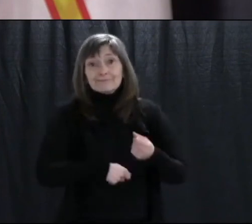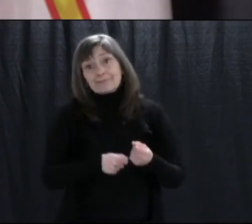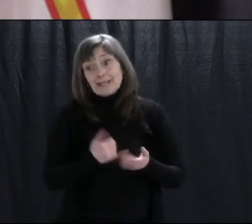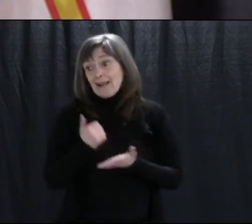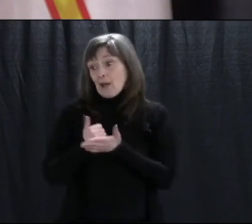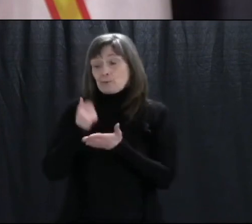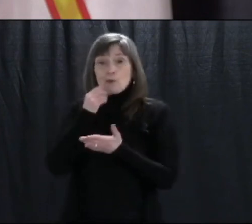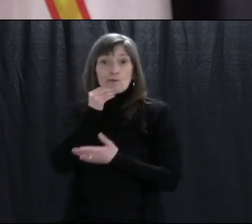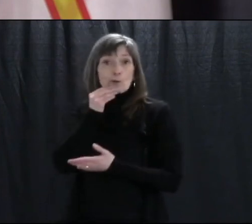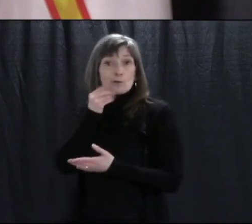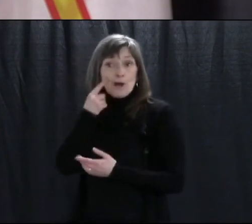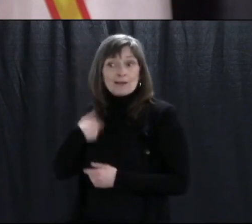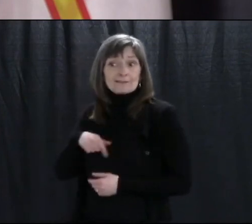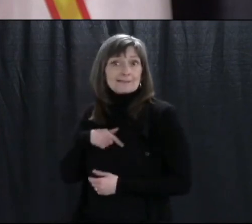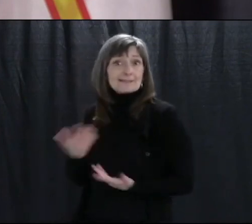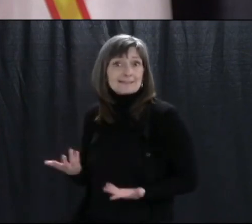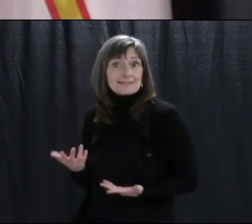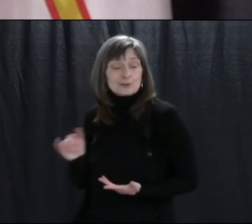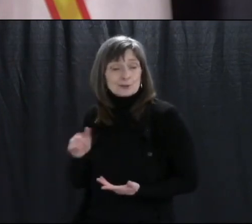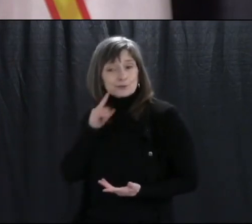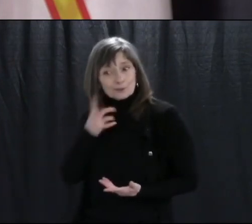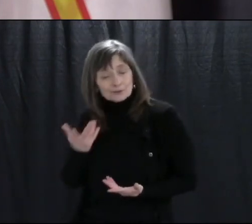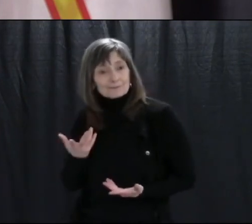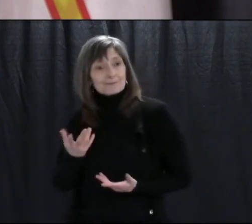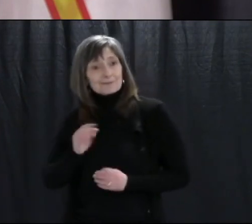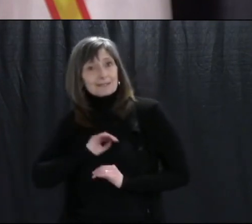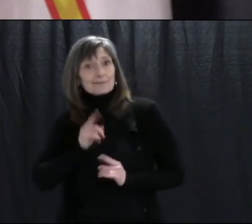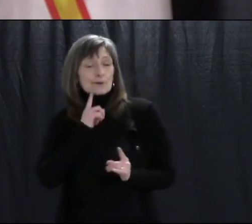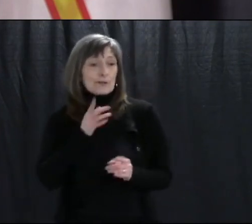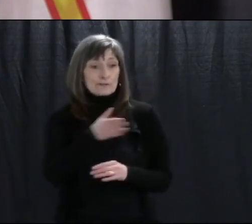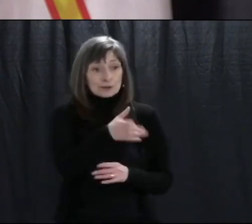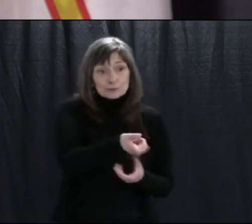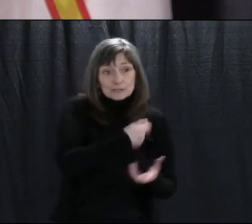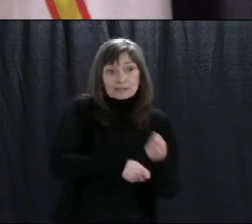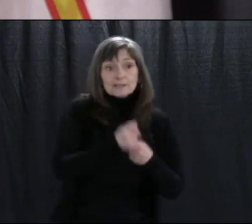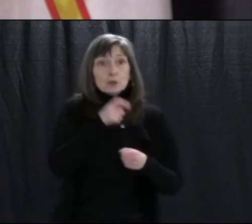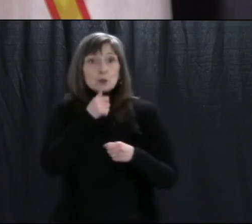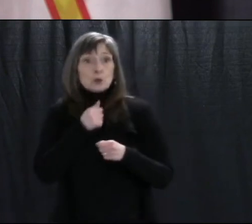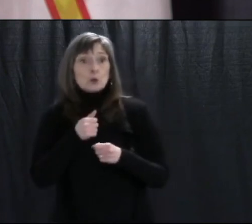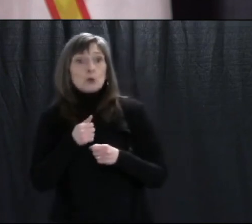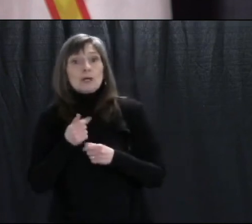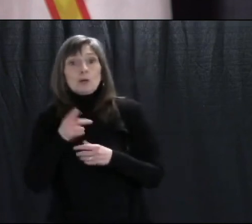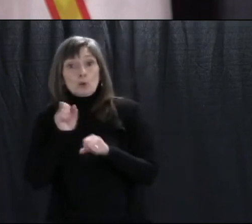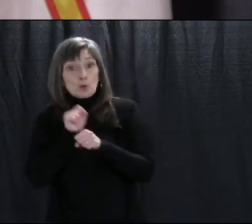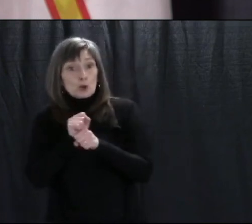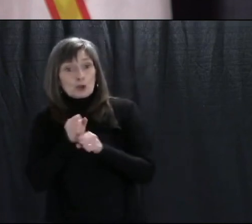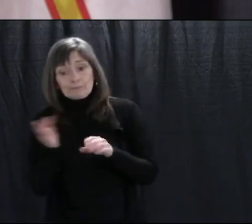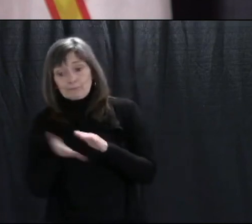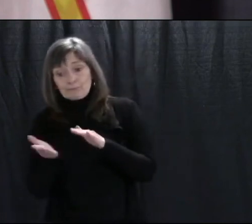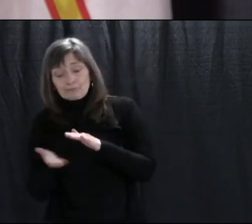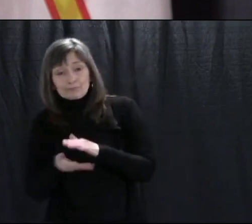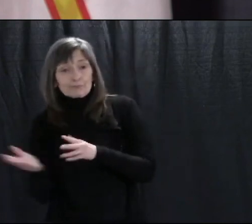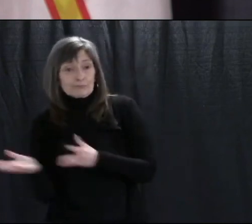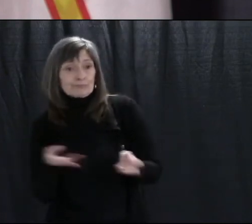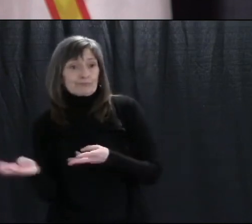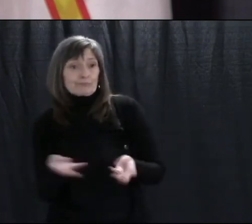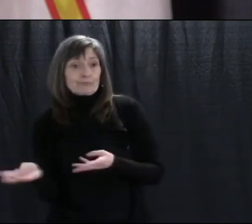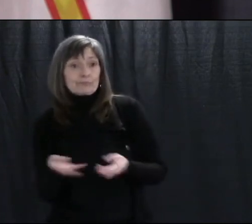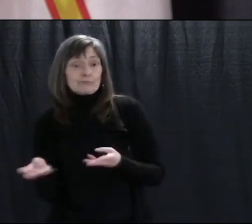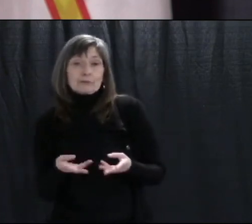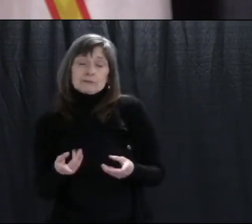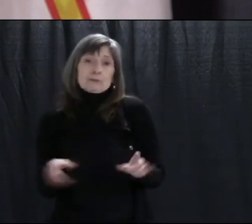well. It's important for not only the fish harvesters, but the processors and those that work in plant workers under very different circumstances this year, I'm